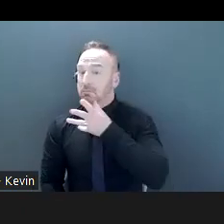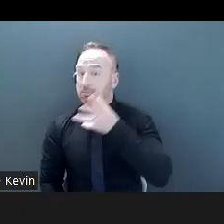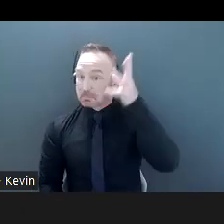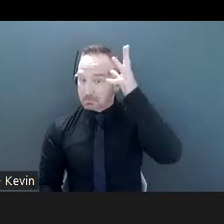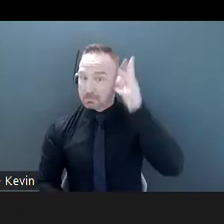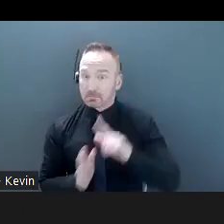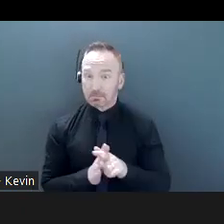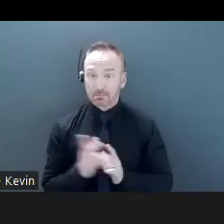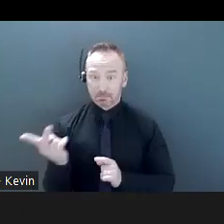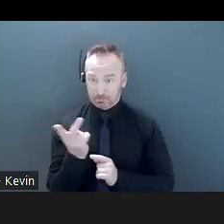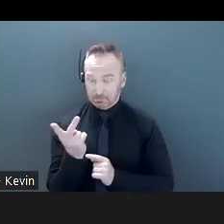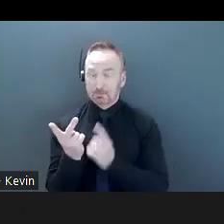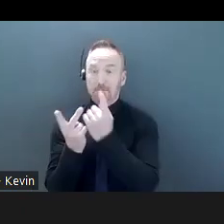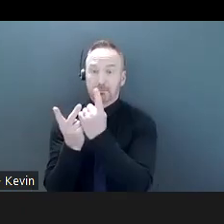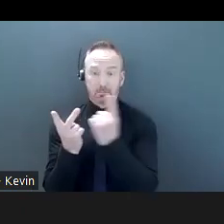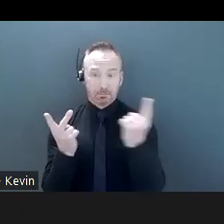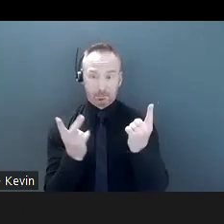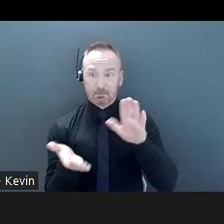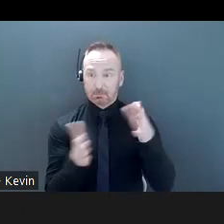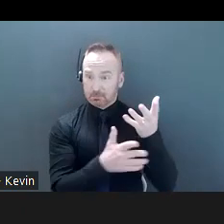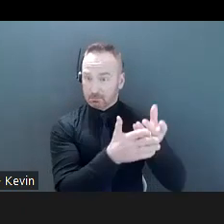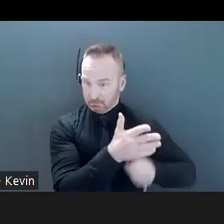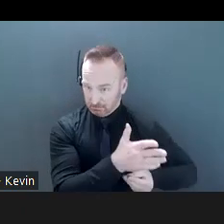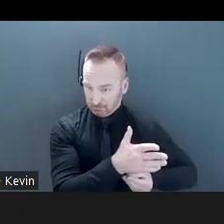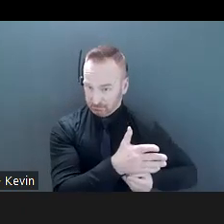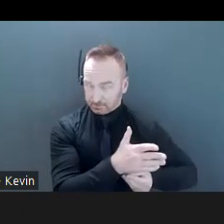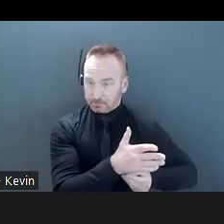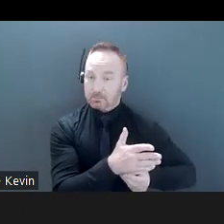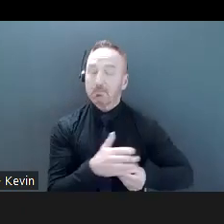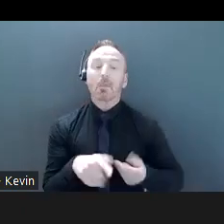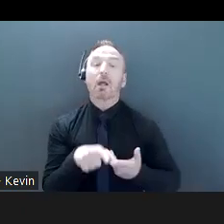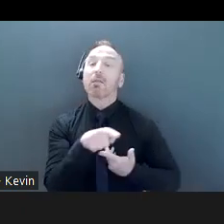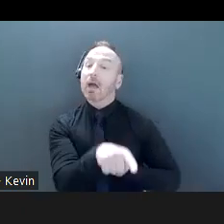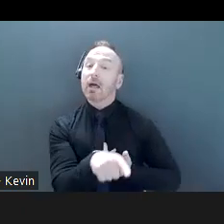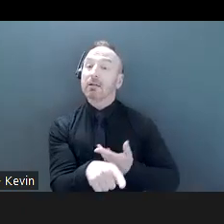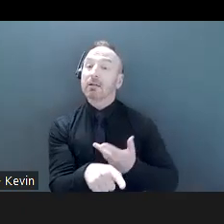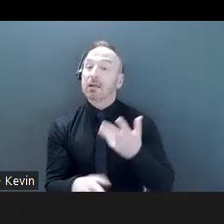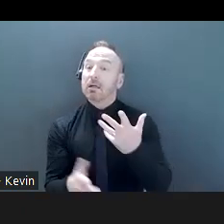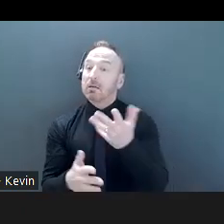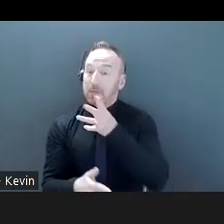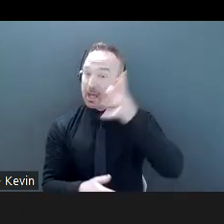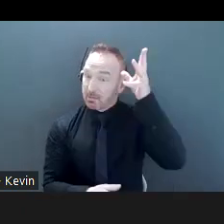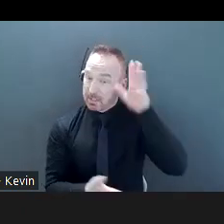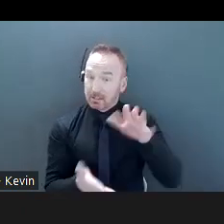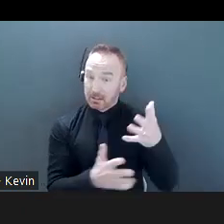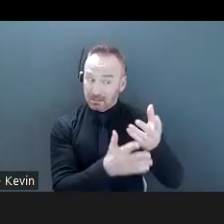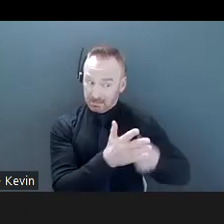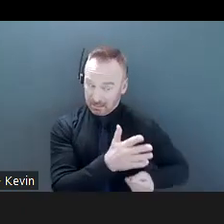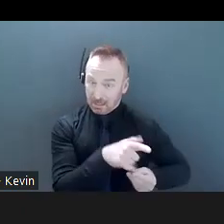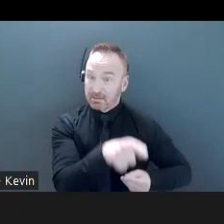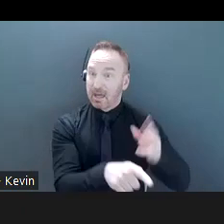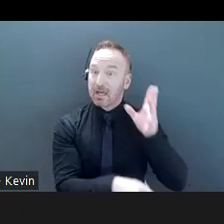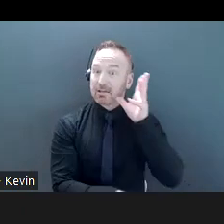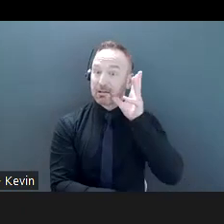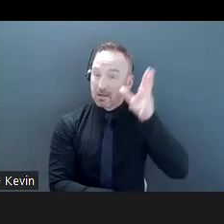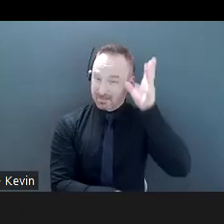away, the grandparent of the parent that passed has more rights than the typical grandparent.